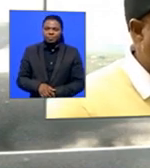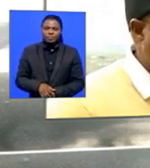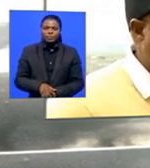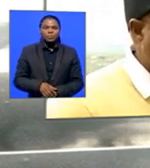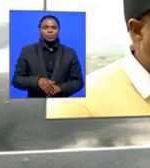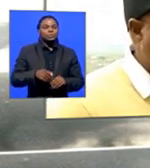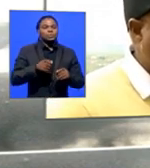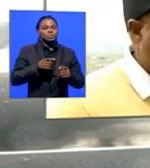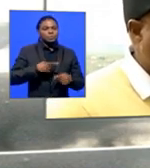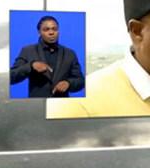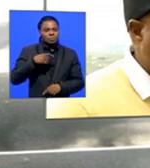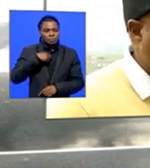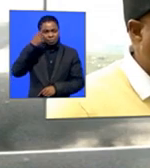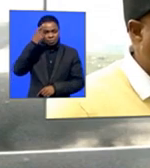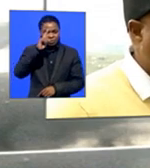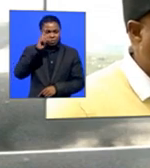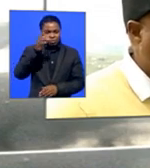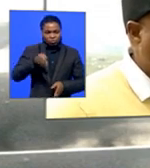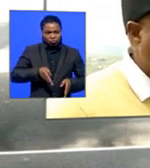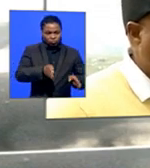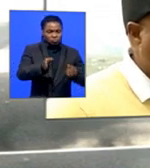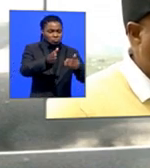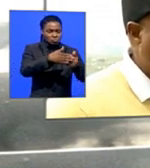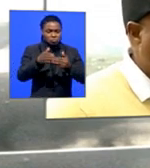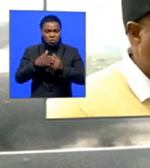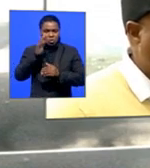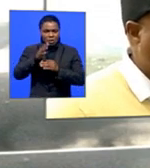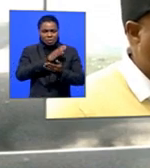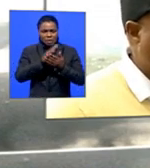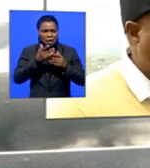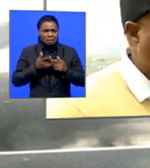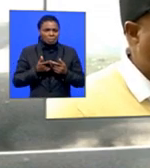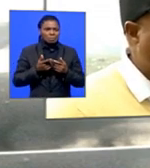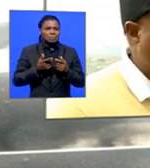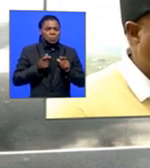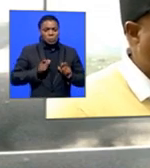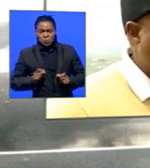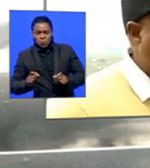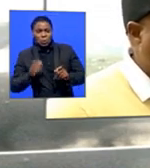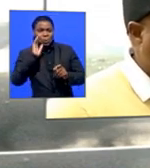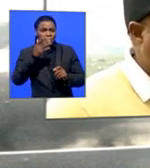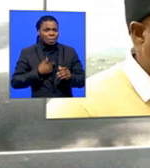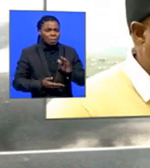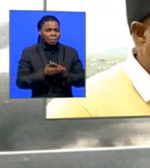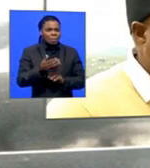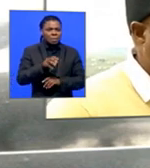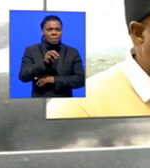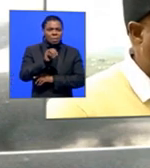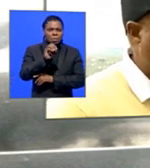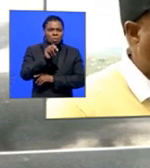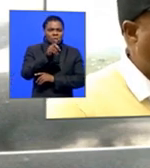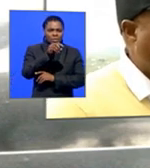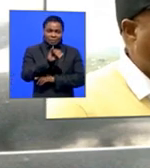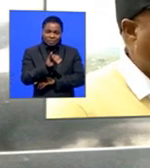siyaqonda ukuba kuthiwa kuzawuvalwa indlela abantu mabazama ukhawuleza ingakumbi eMonti. Khawusixelele more about